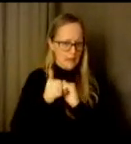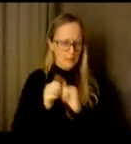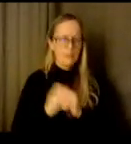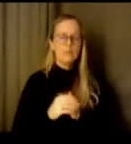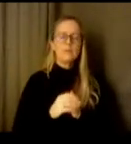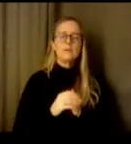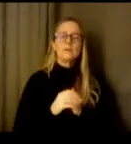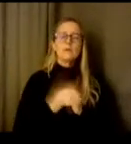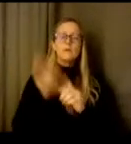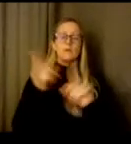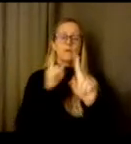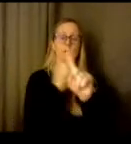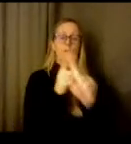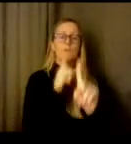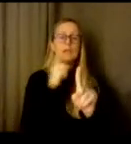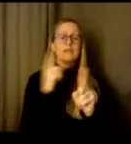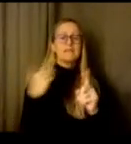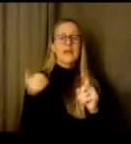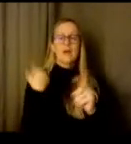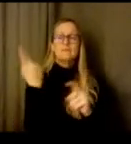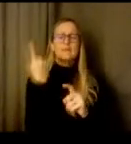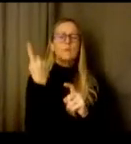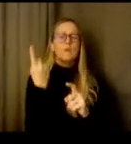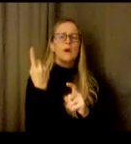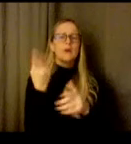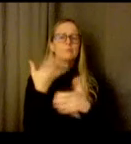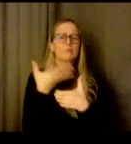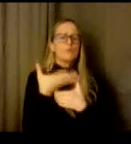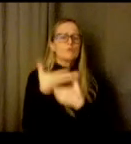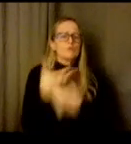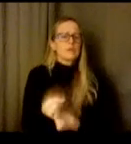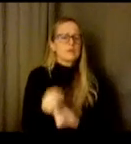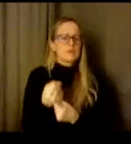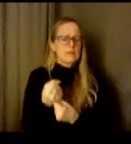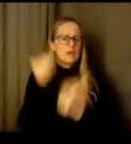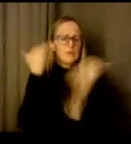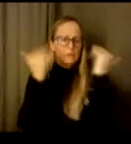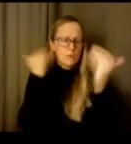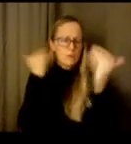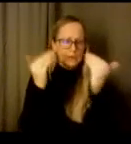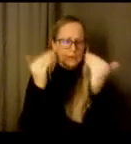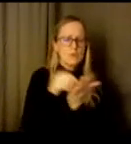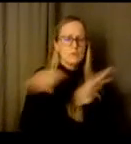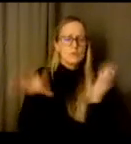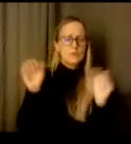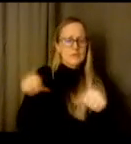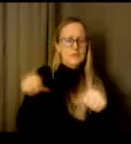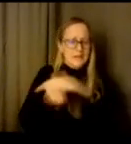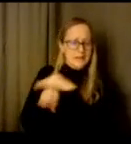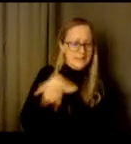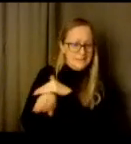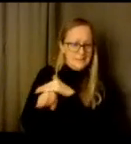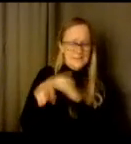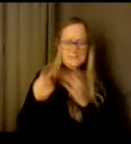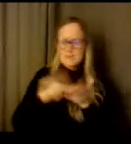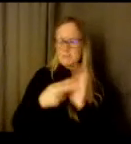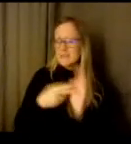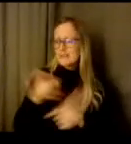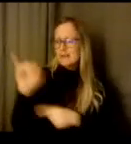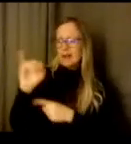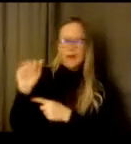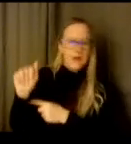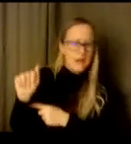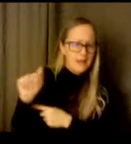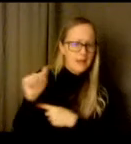really to have a trusted adult in the building that students can access and that might be an instructional assistant, it might be the administrative